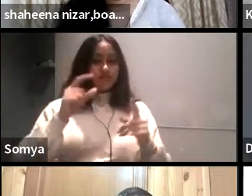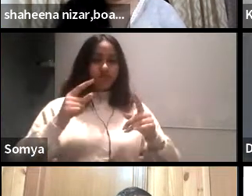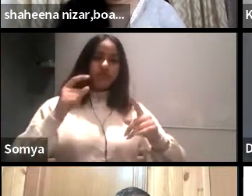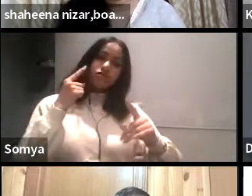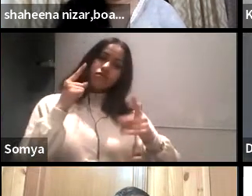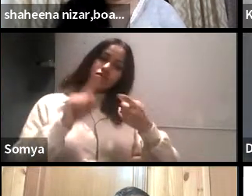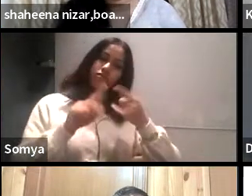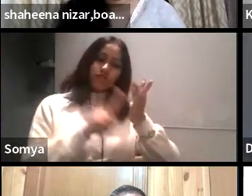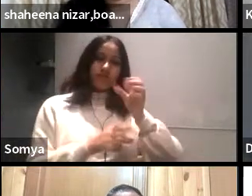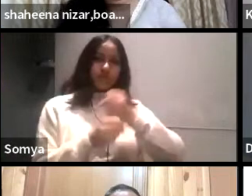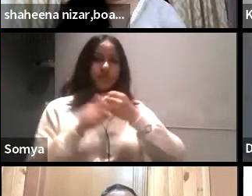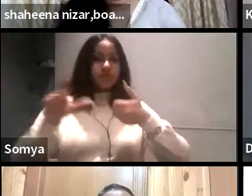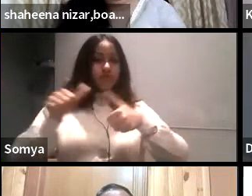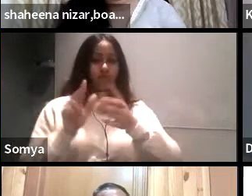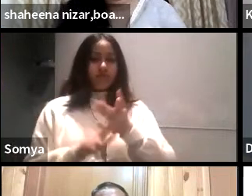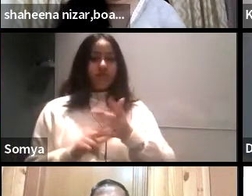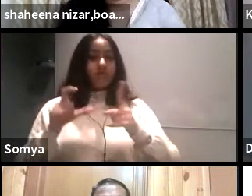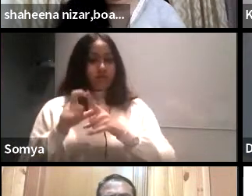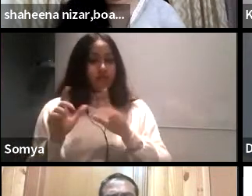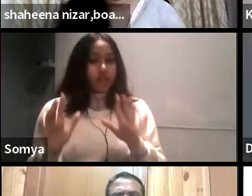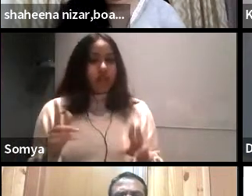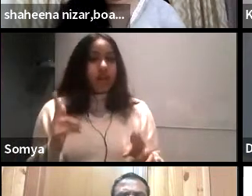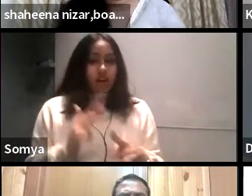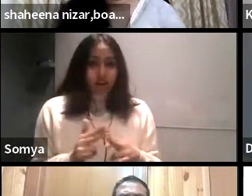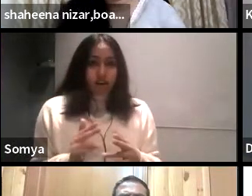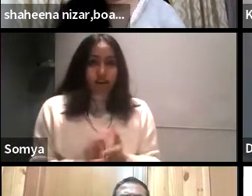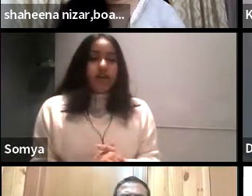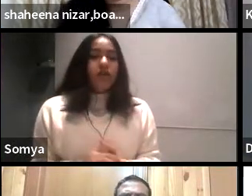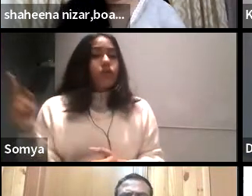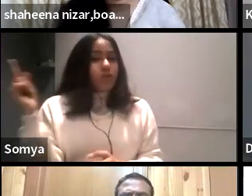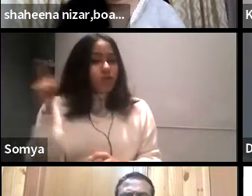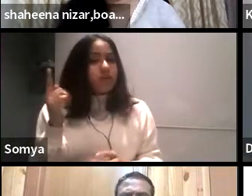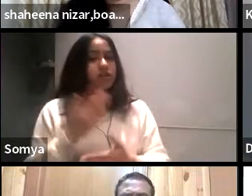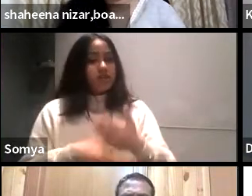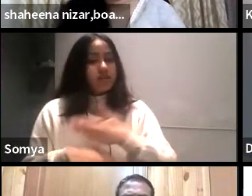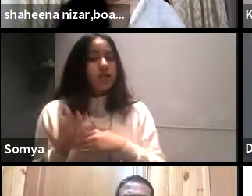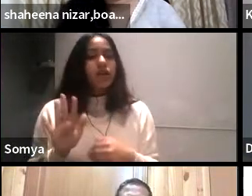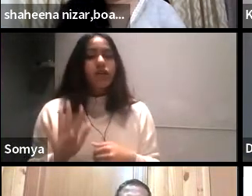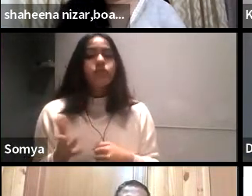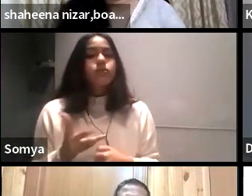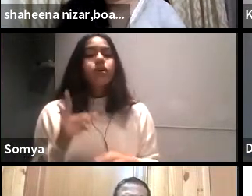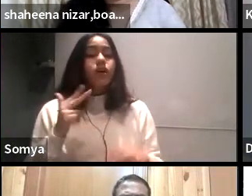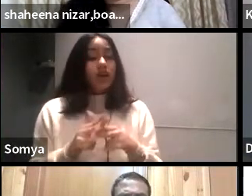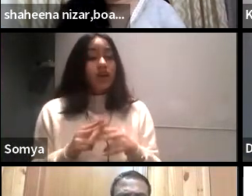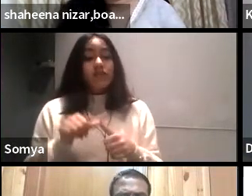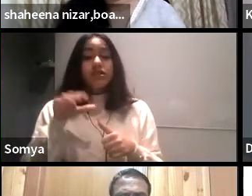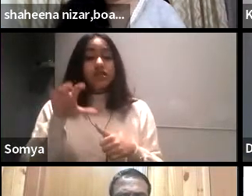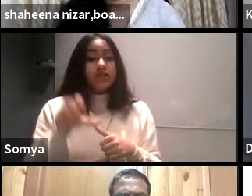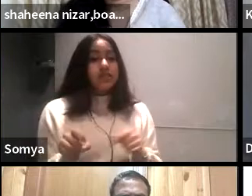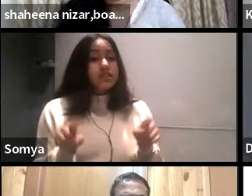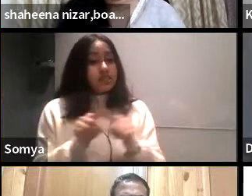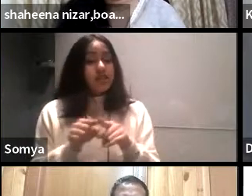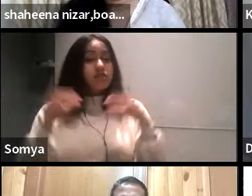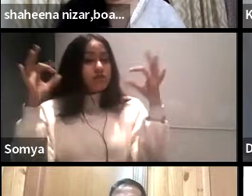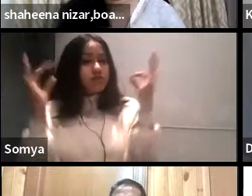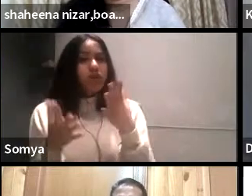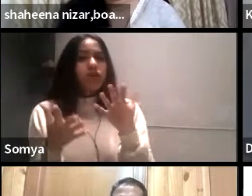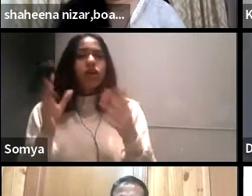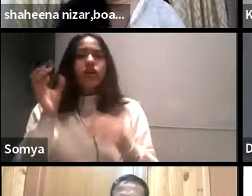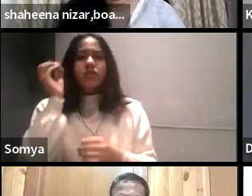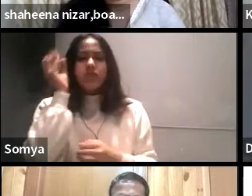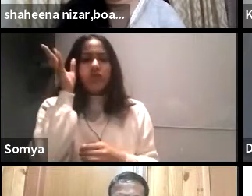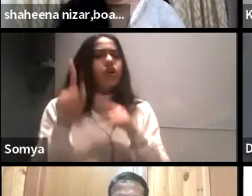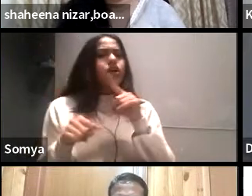to ensure that the disabled people's voices are heard, and that they have an access to specialized information,